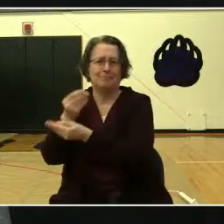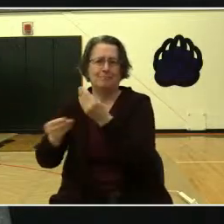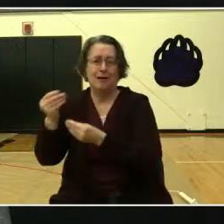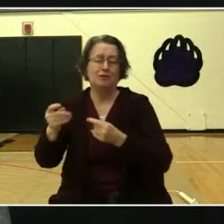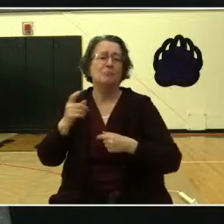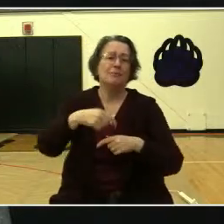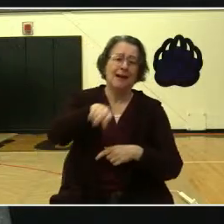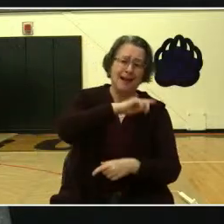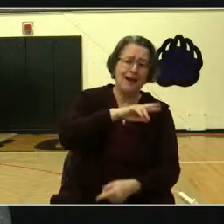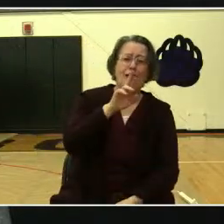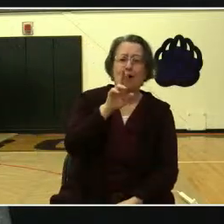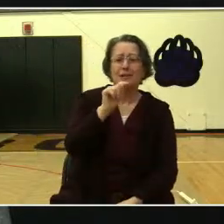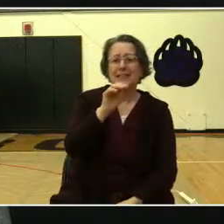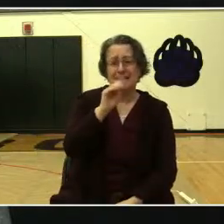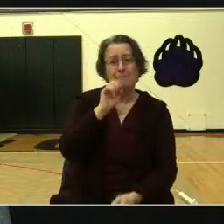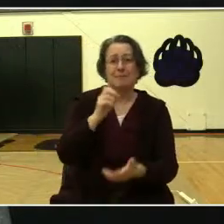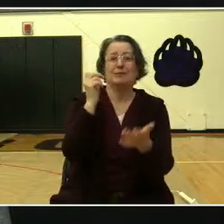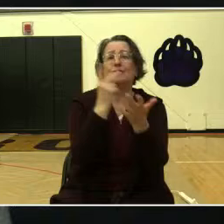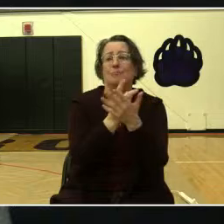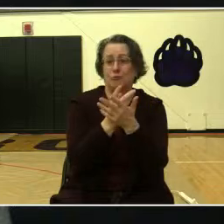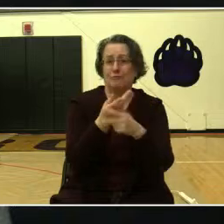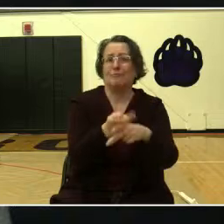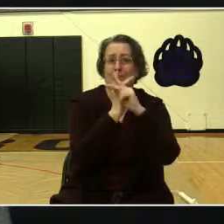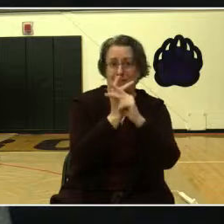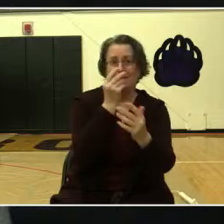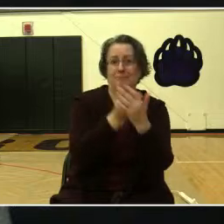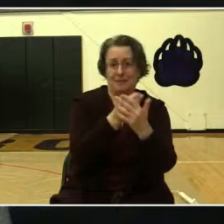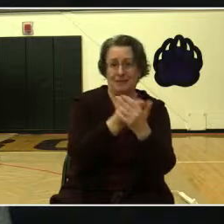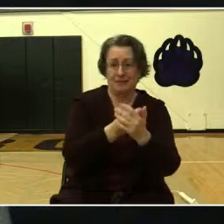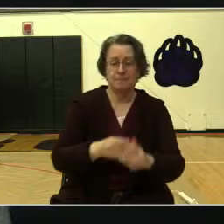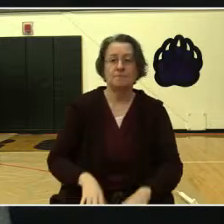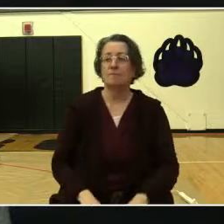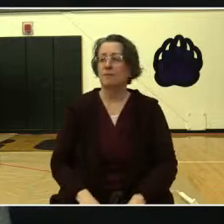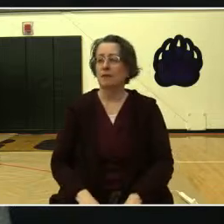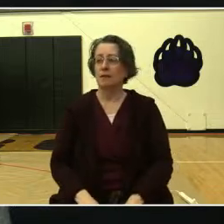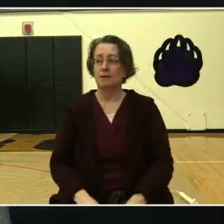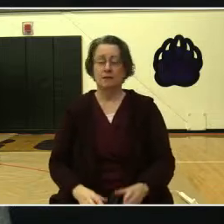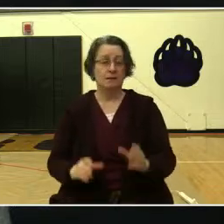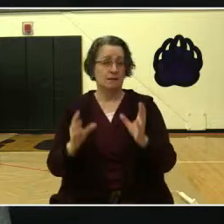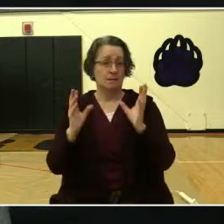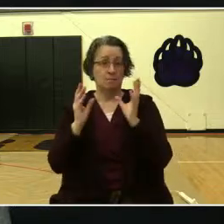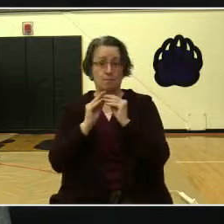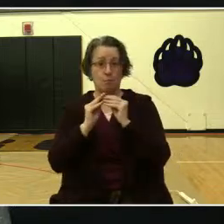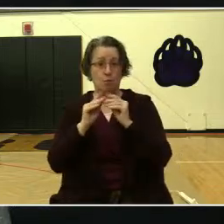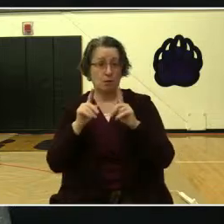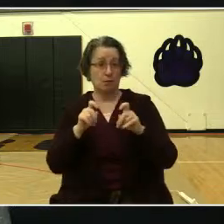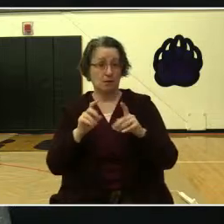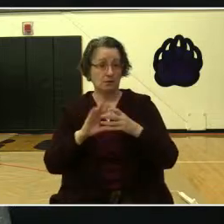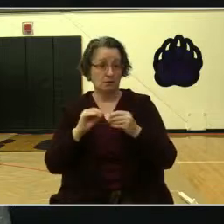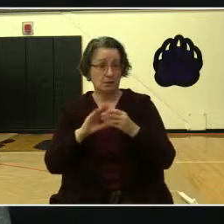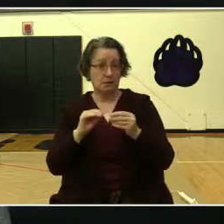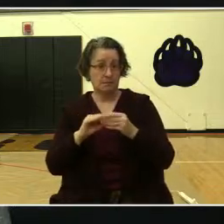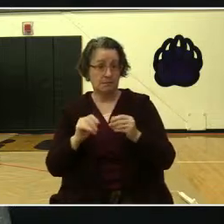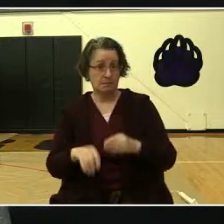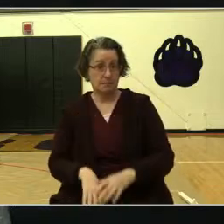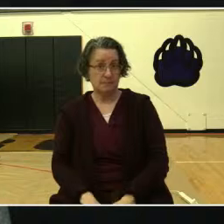the borrowing are there any further questions or comments on article